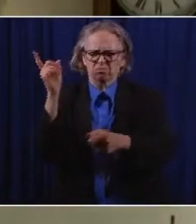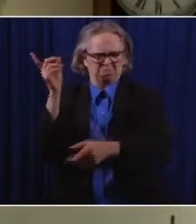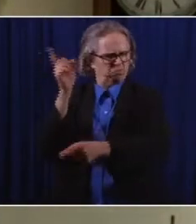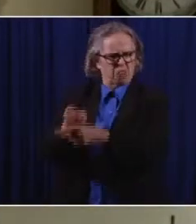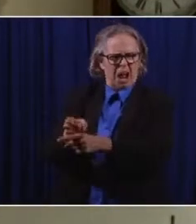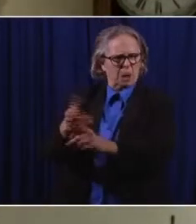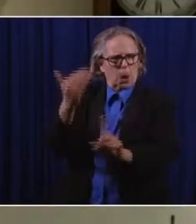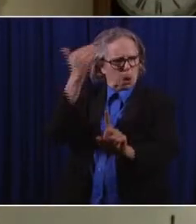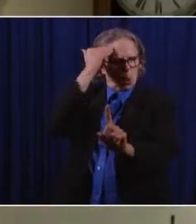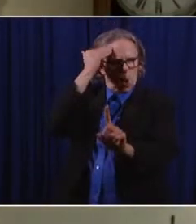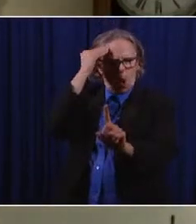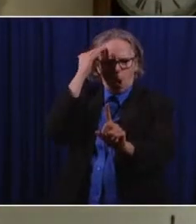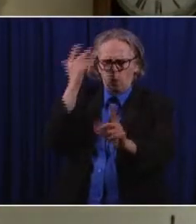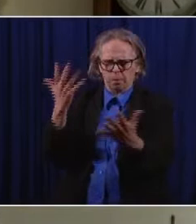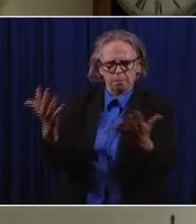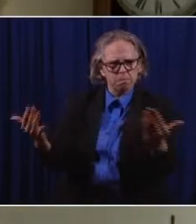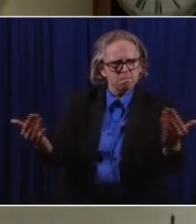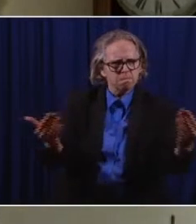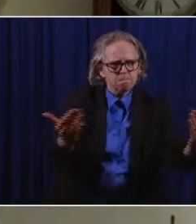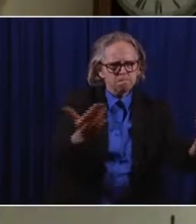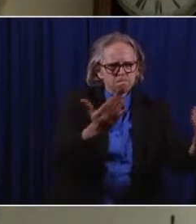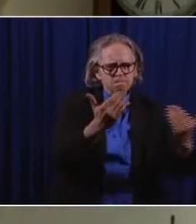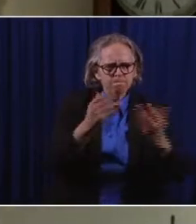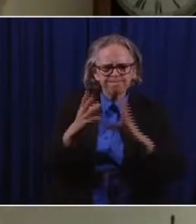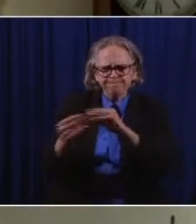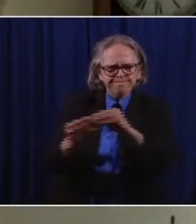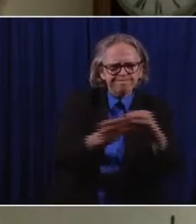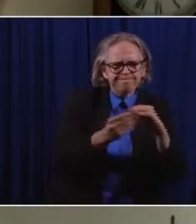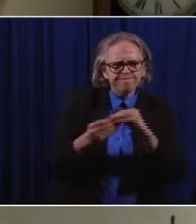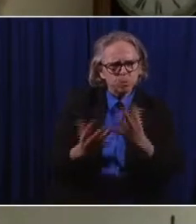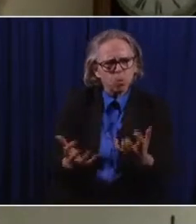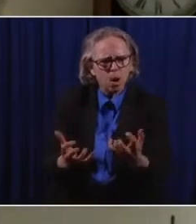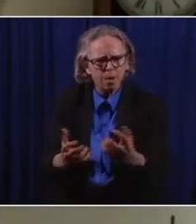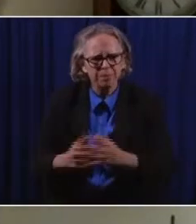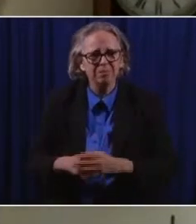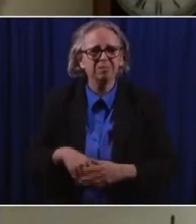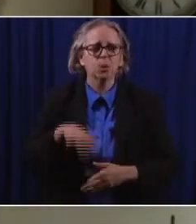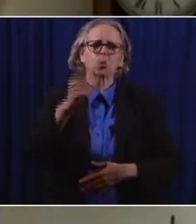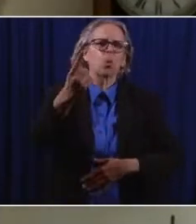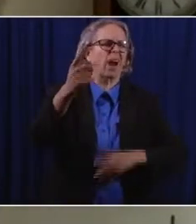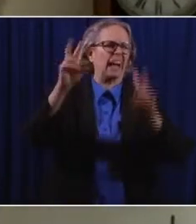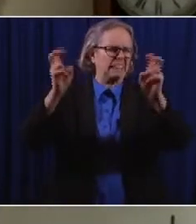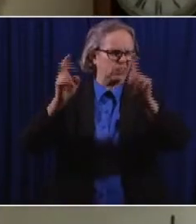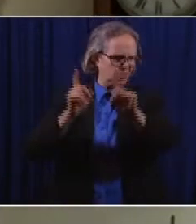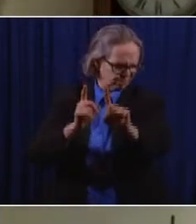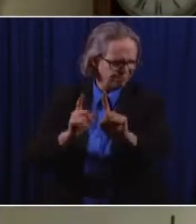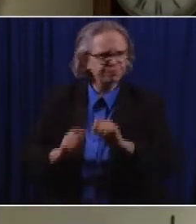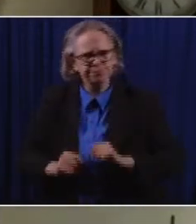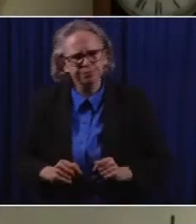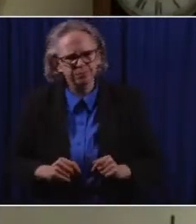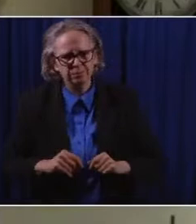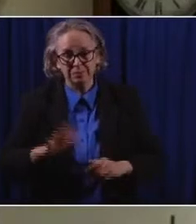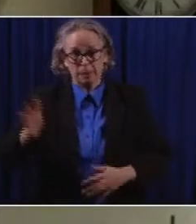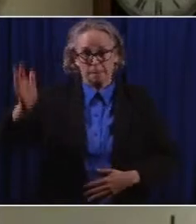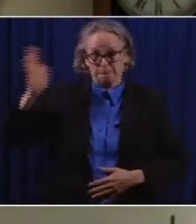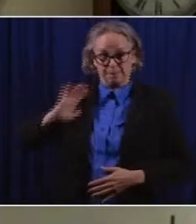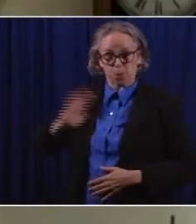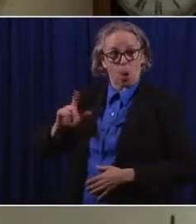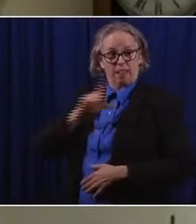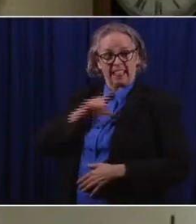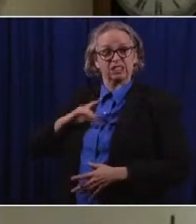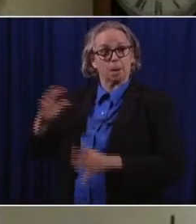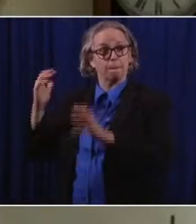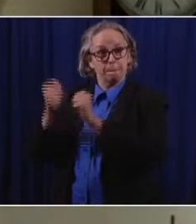around is whether or not, the legislature, when it passed the original bill, had enough